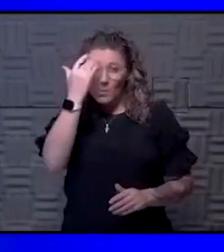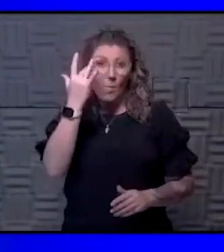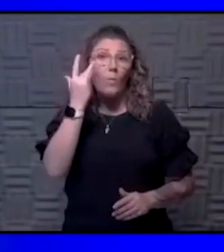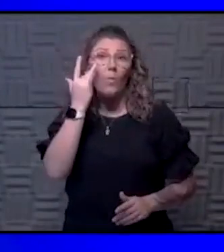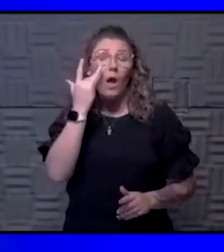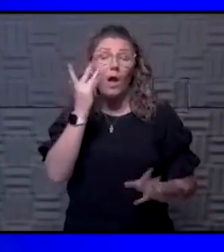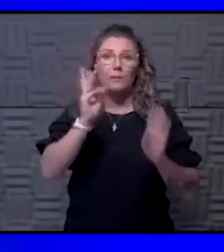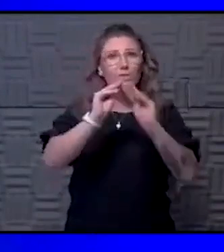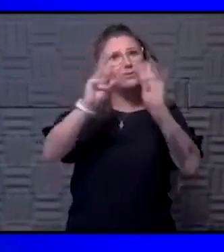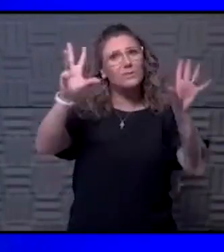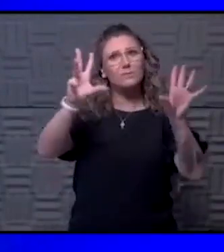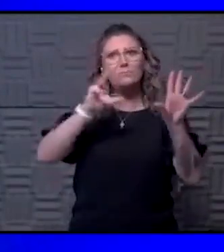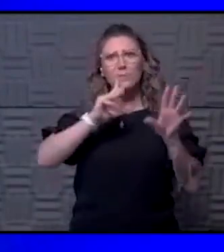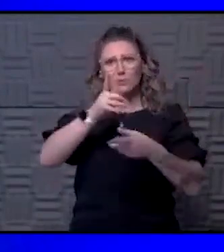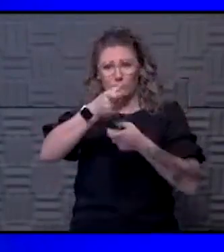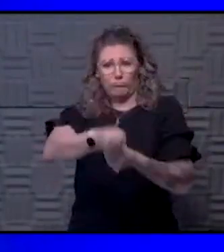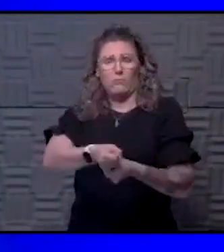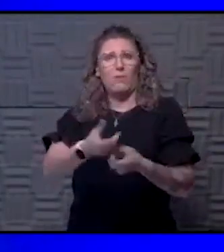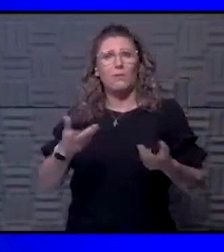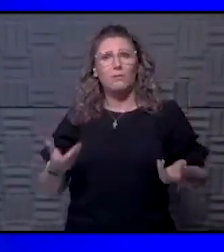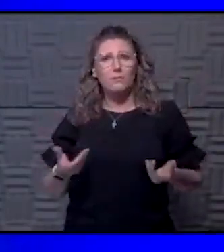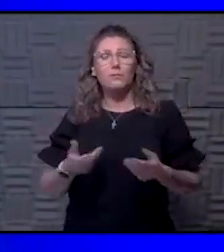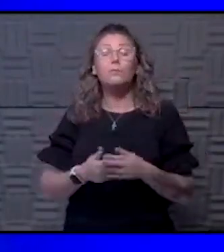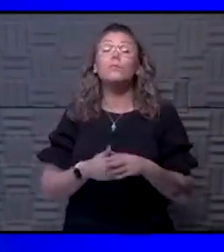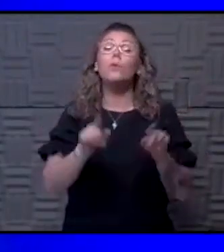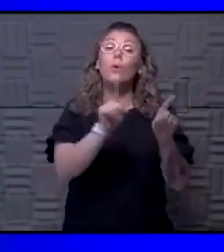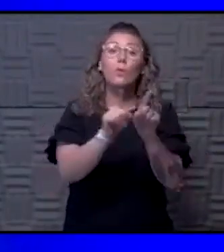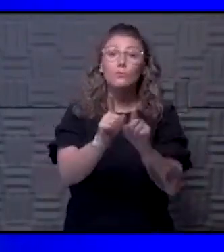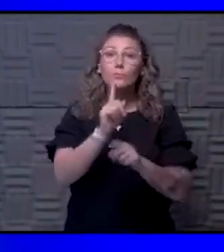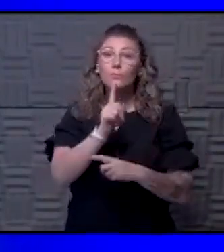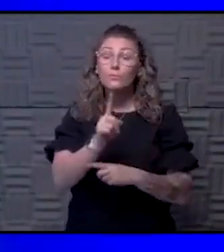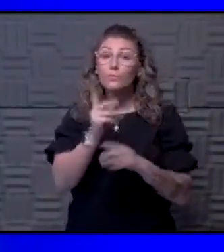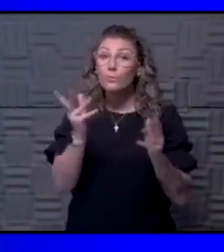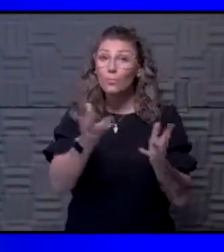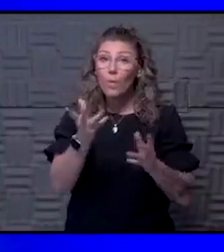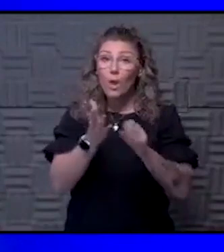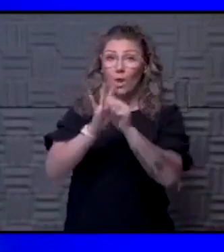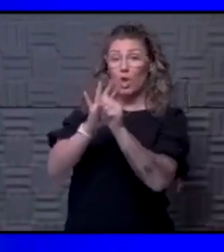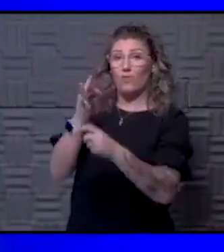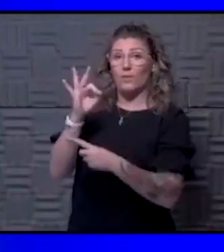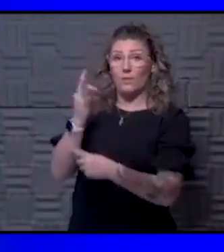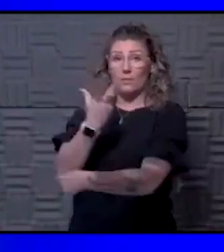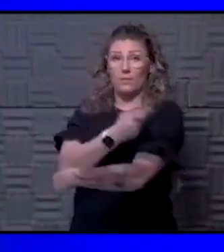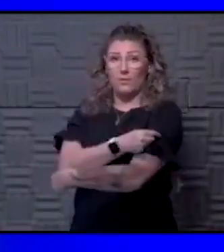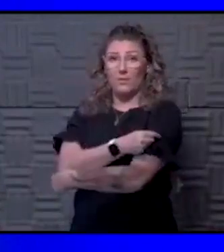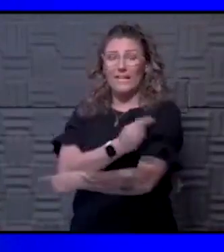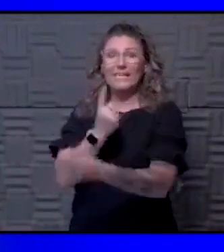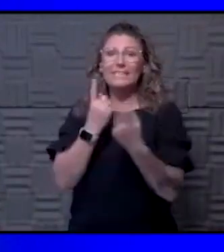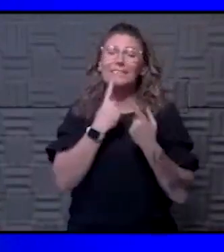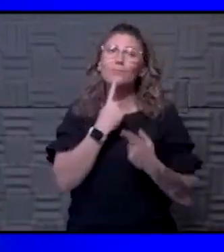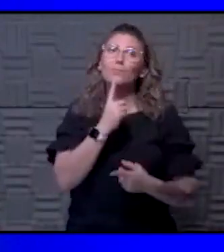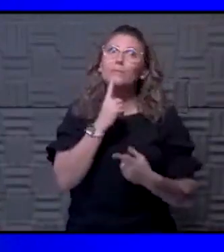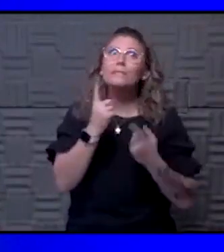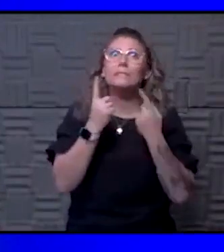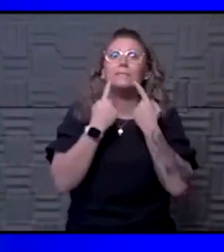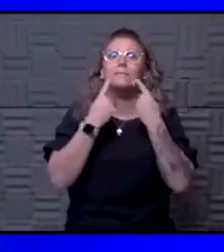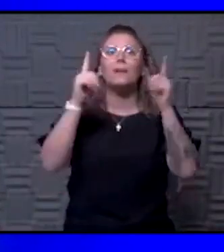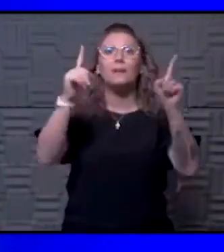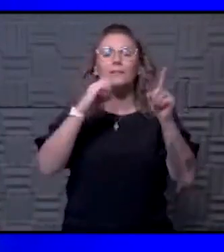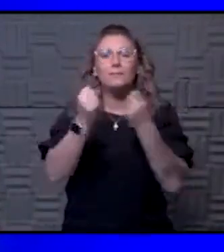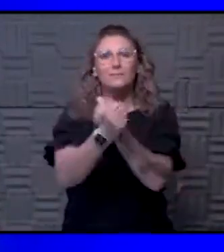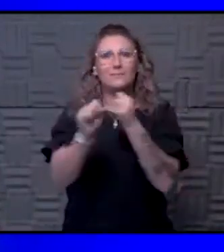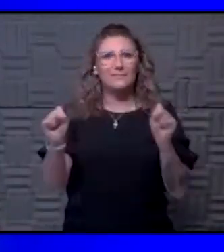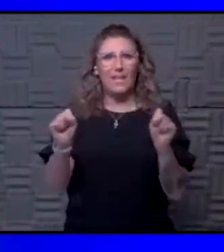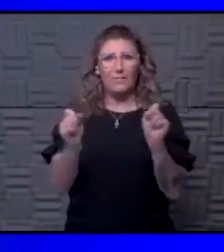this transparency. It is also true that COVID-19 vaccines are safe and effective. That has not